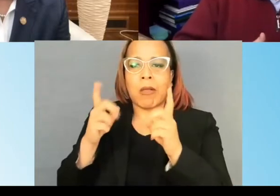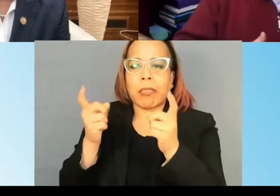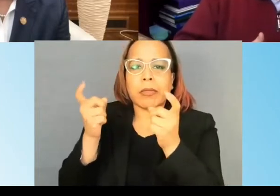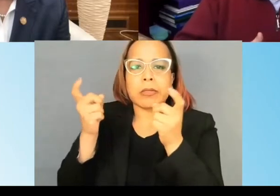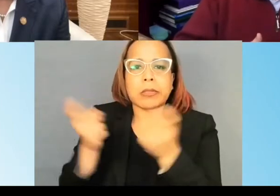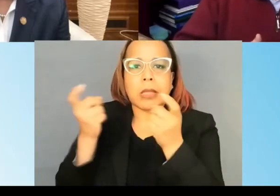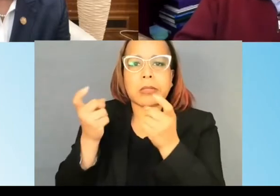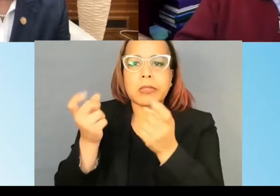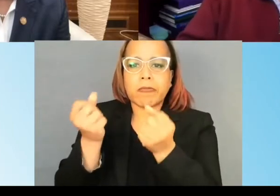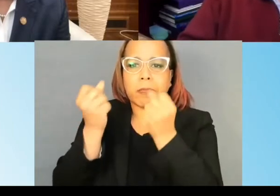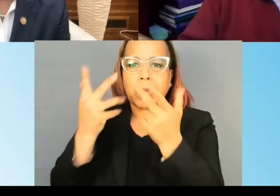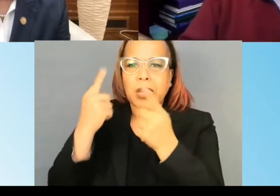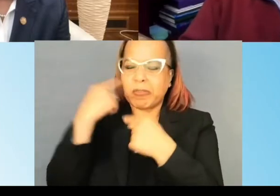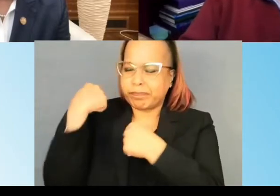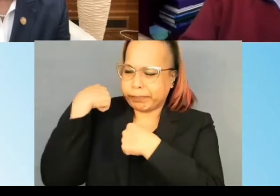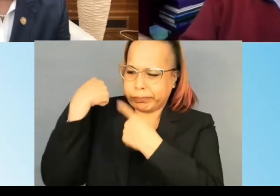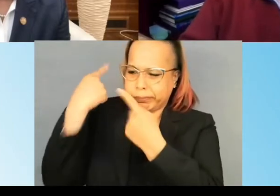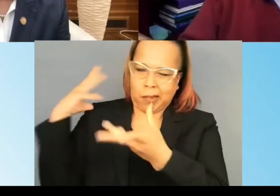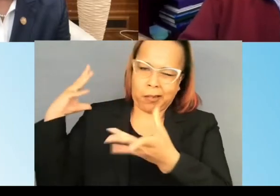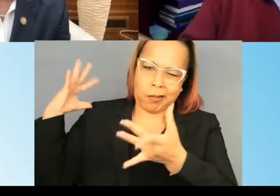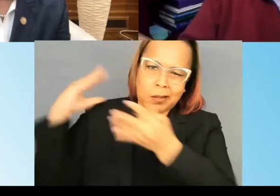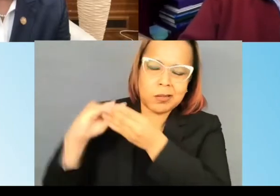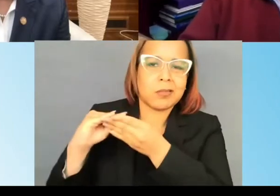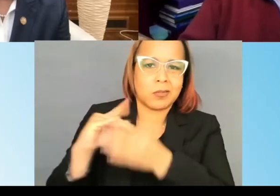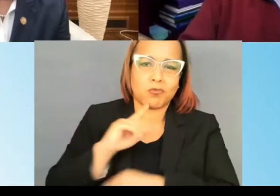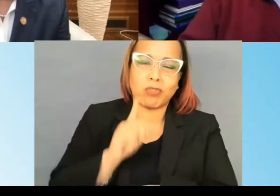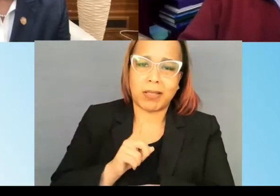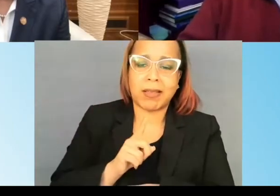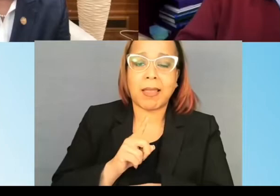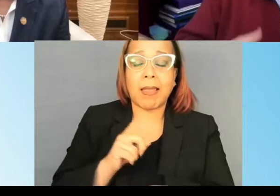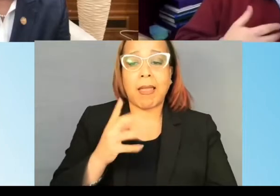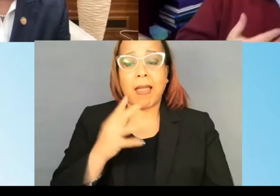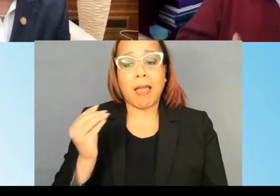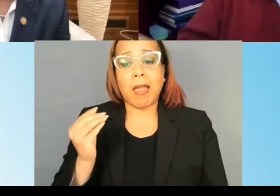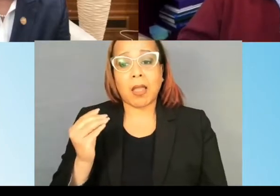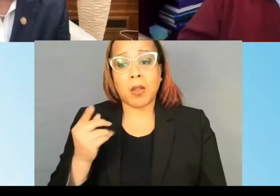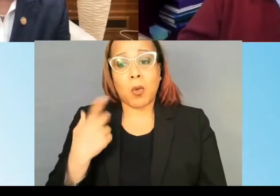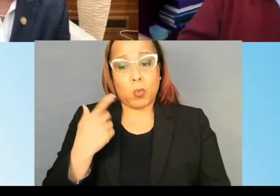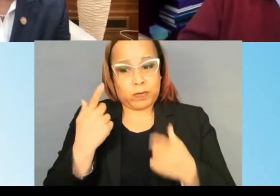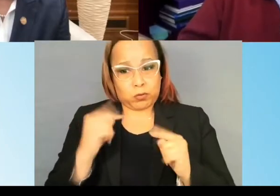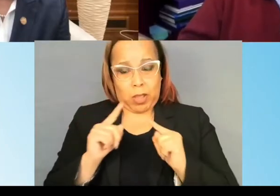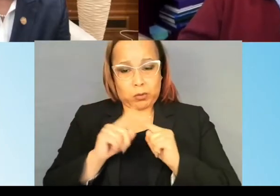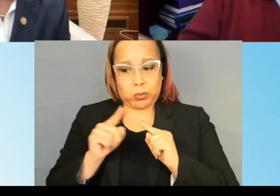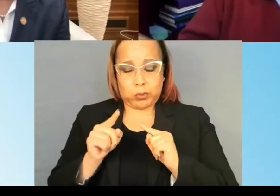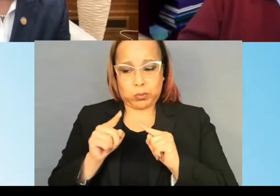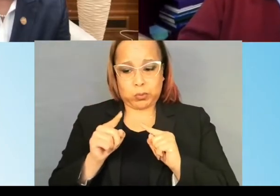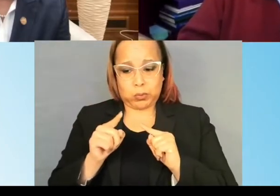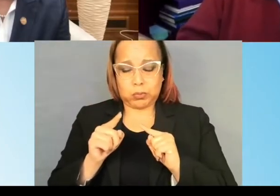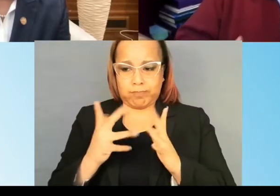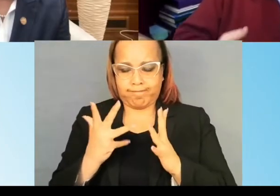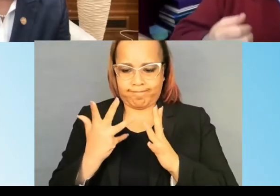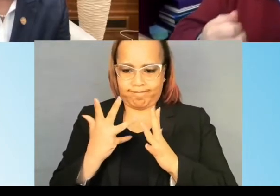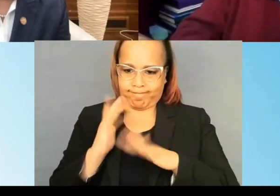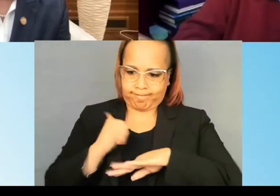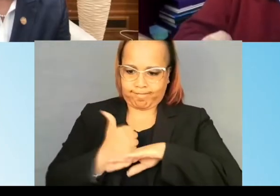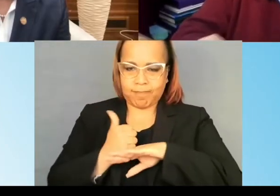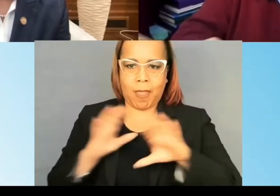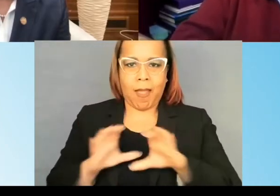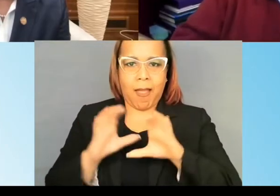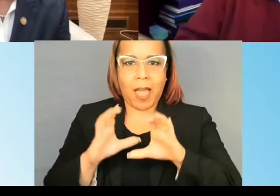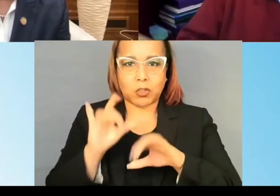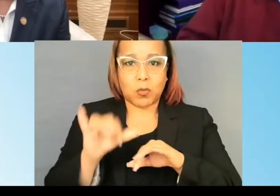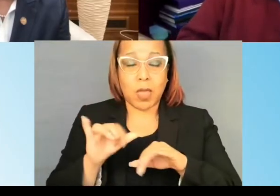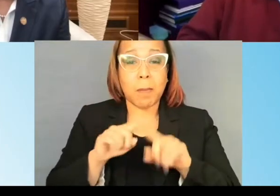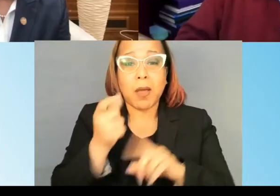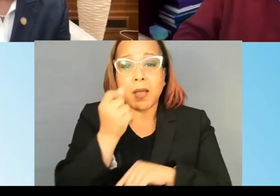years, of decades, of centuries, really. We've tried to bring action to it, but the fact